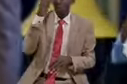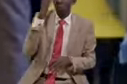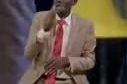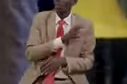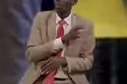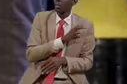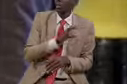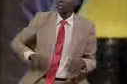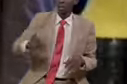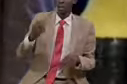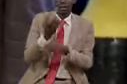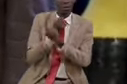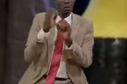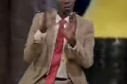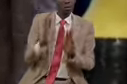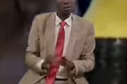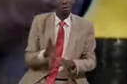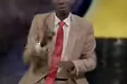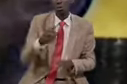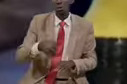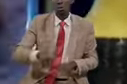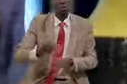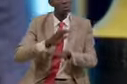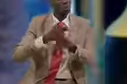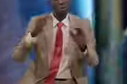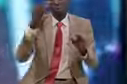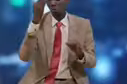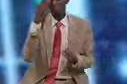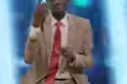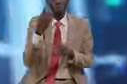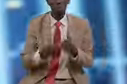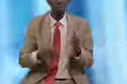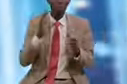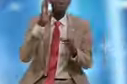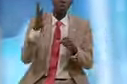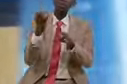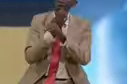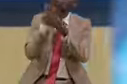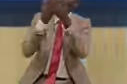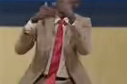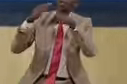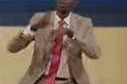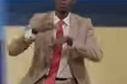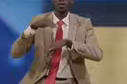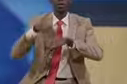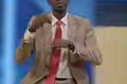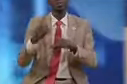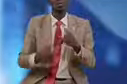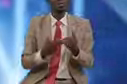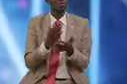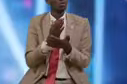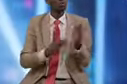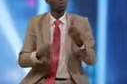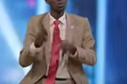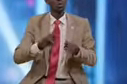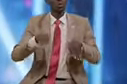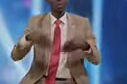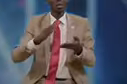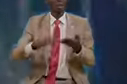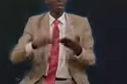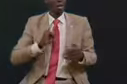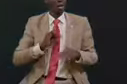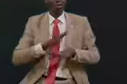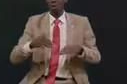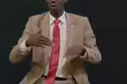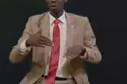will take you to the everlasting joy of heaven. There are people who say, I don't have time for God, I don't have time for